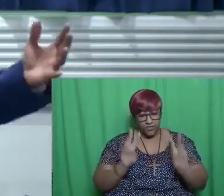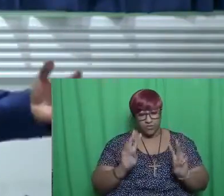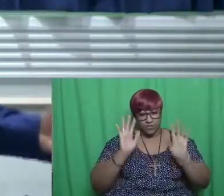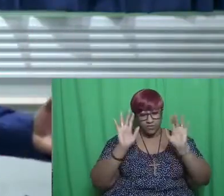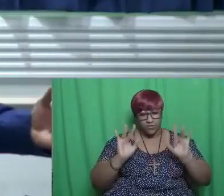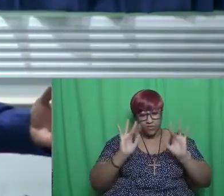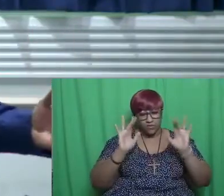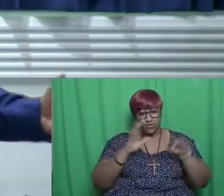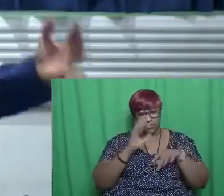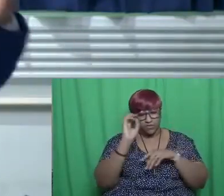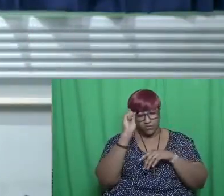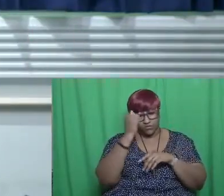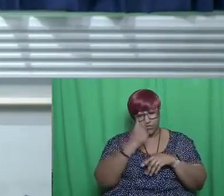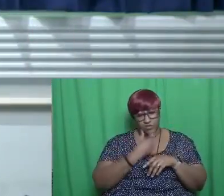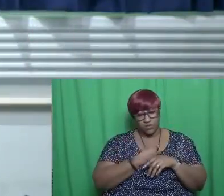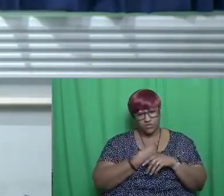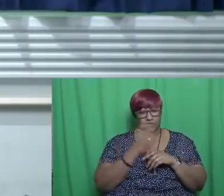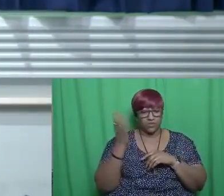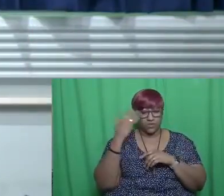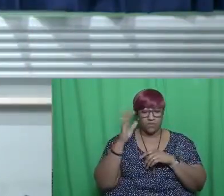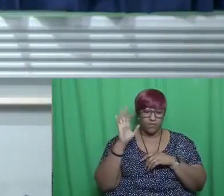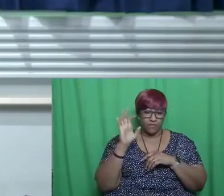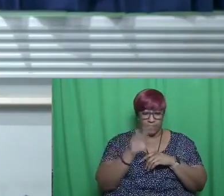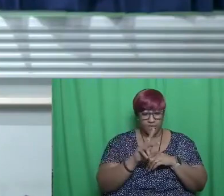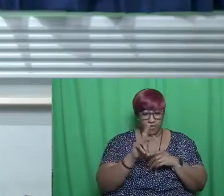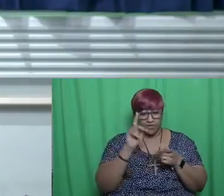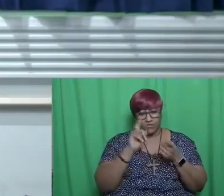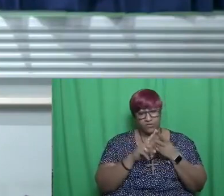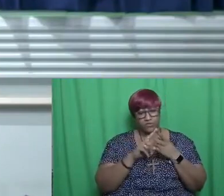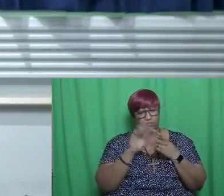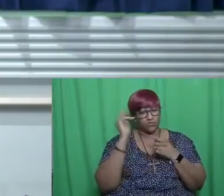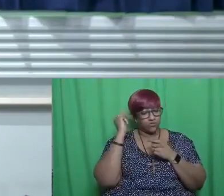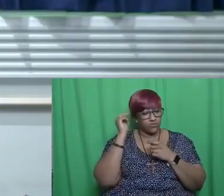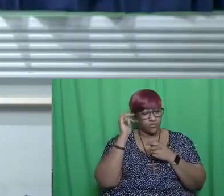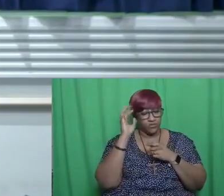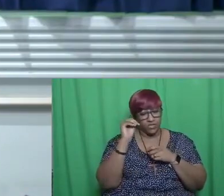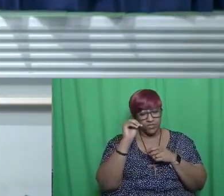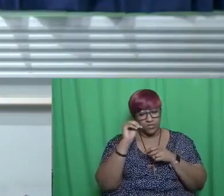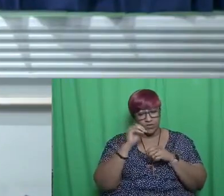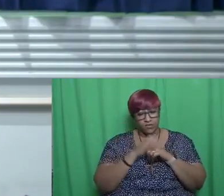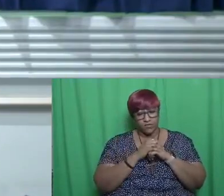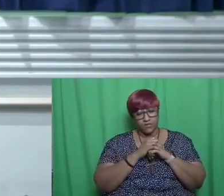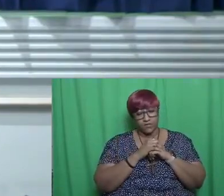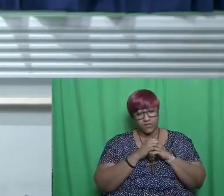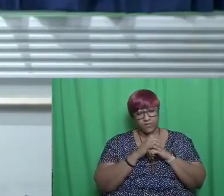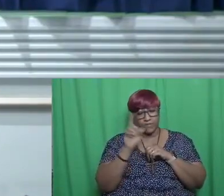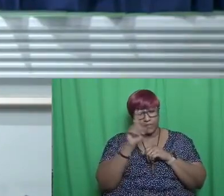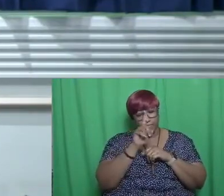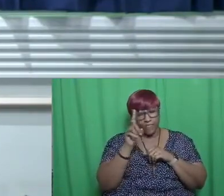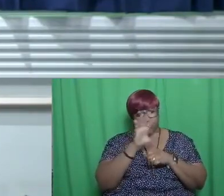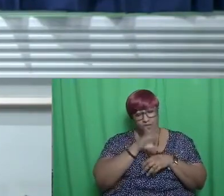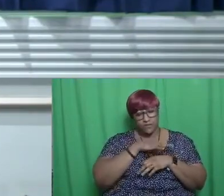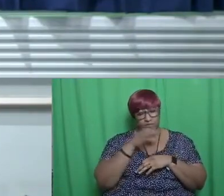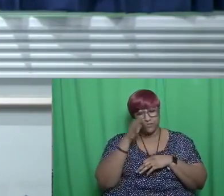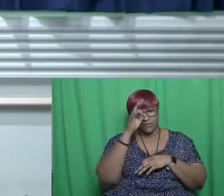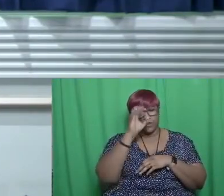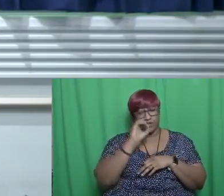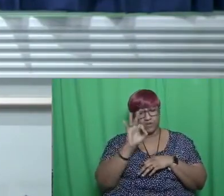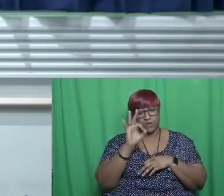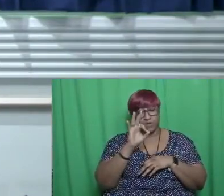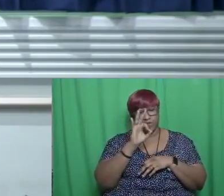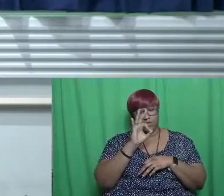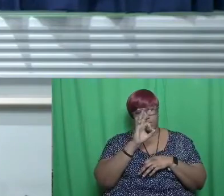mercy, and grace, to come back to Jerusalem, where the presence